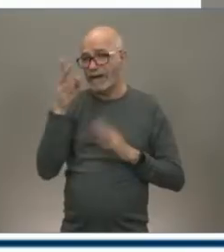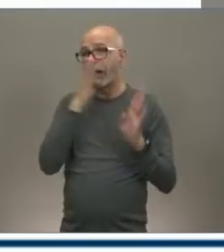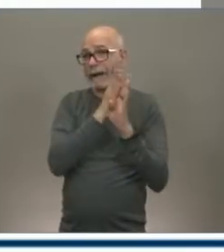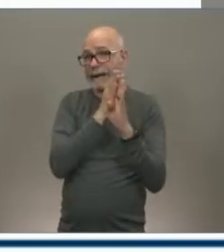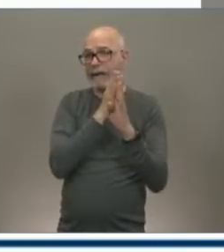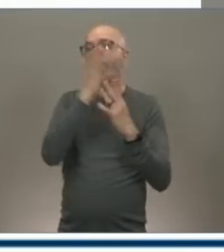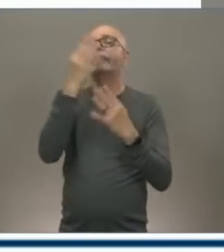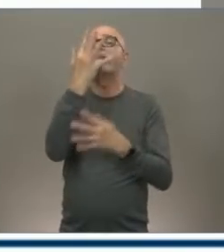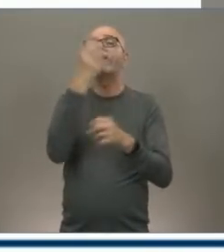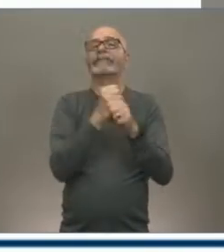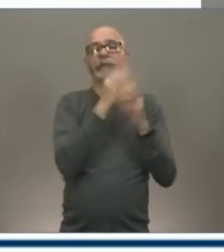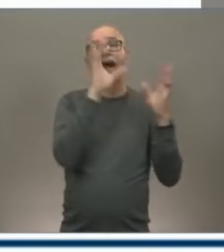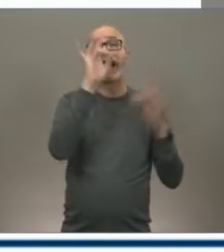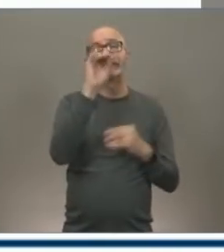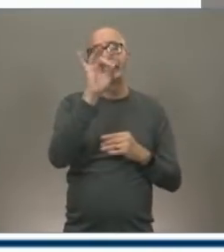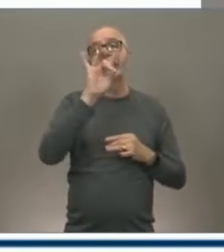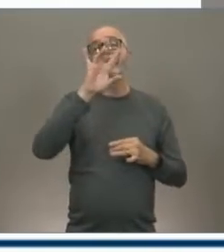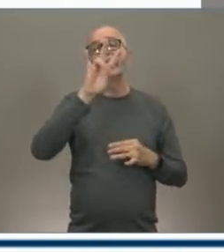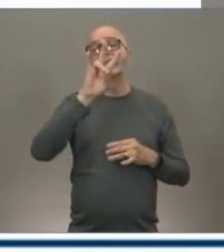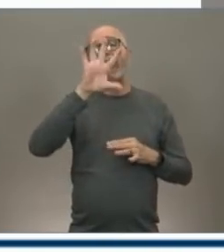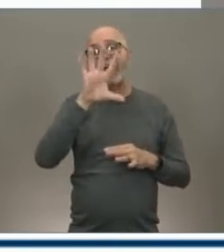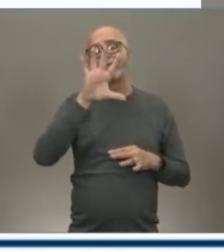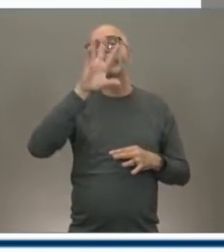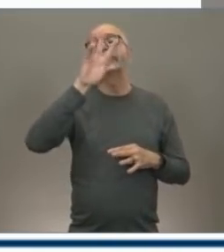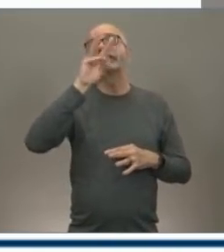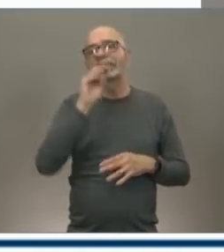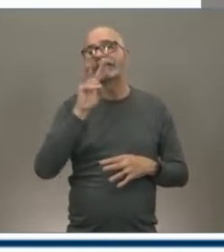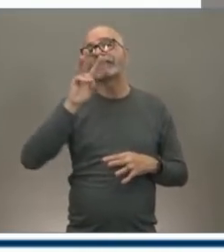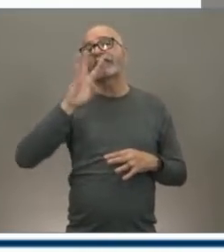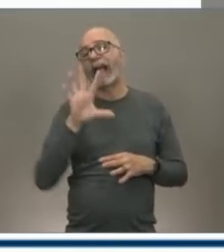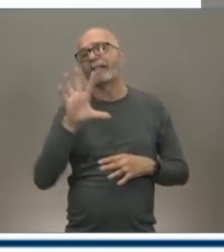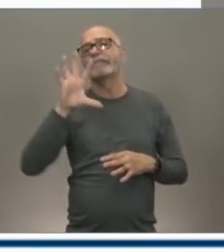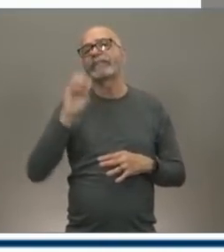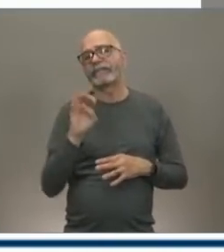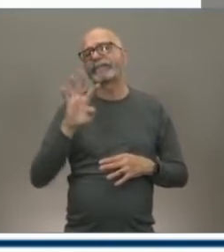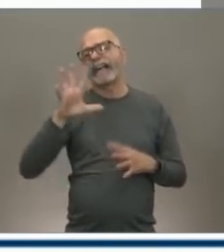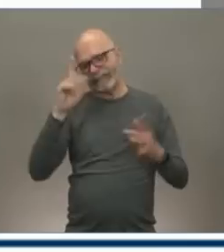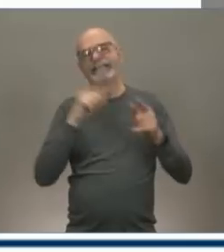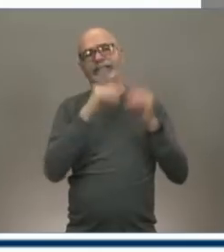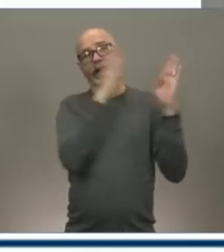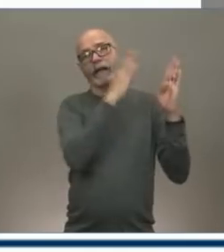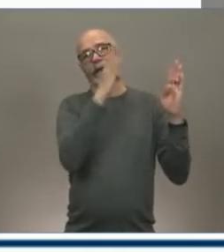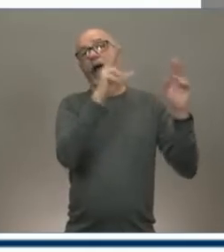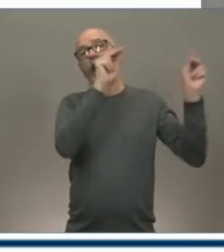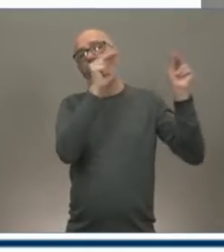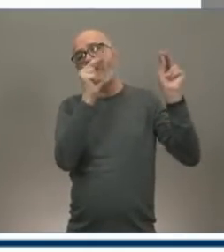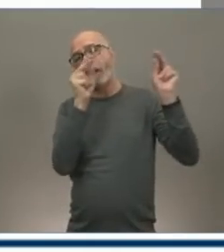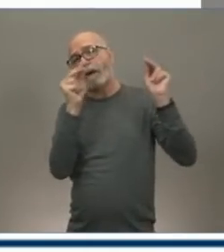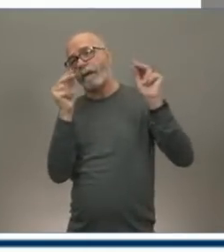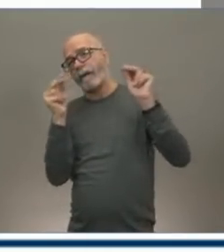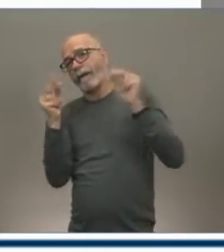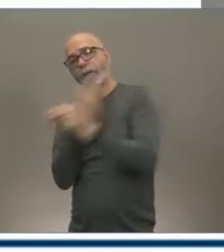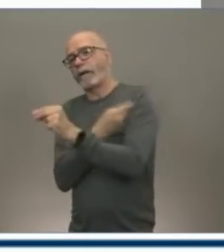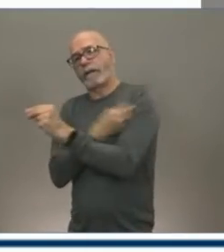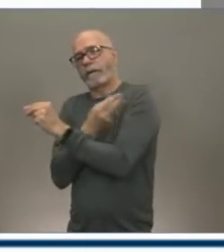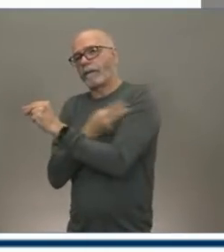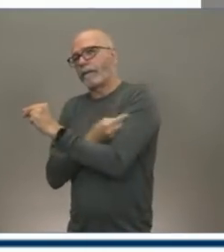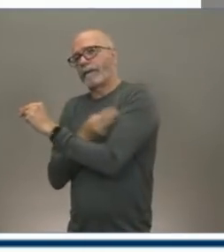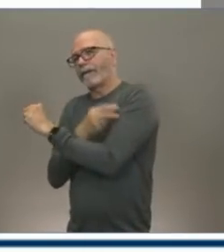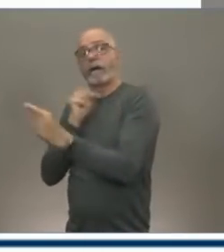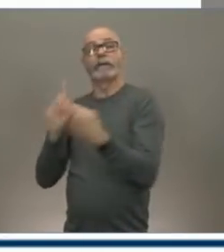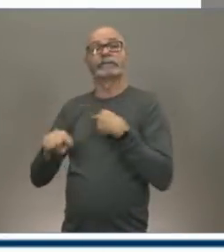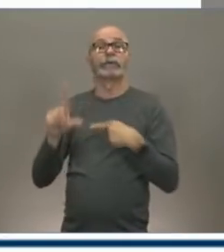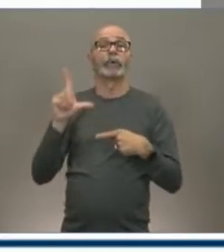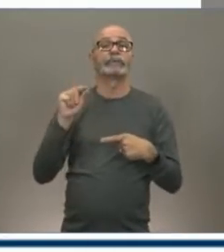increments, people who are 75 and up, people who are 70 and up. It'll likely be the spring of 2021 before we